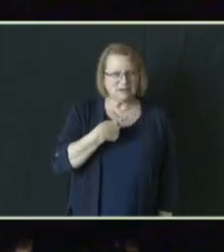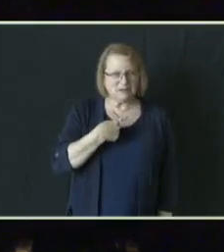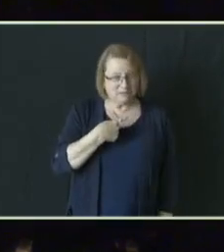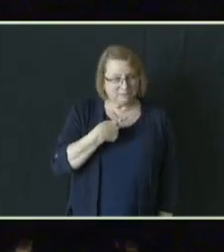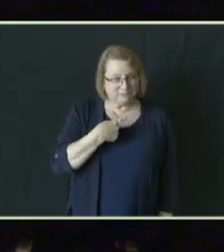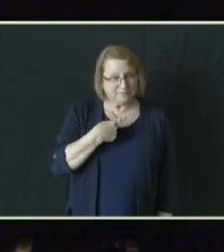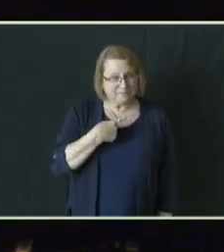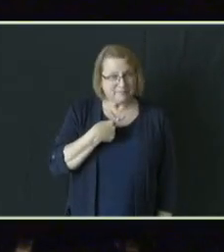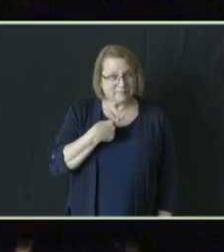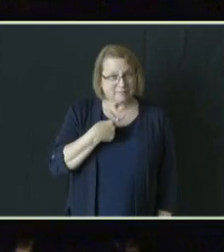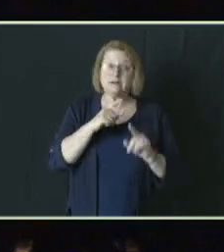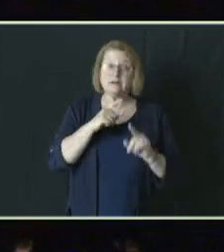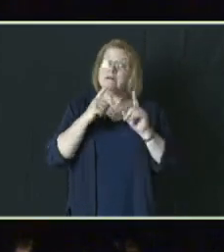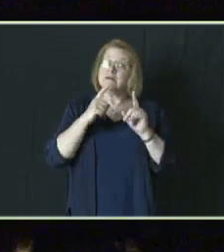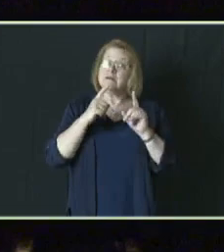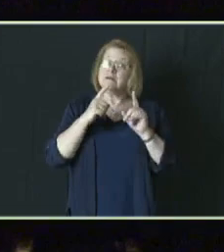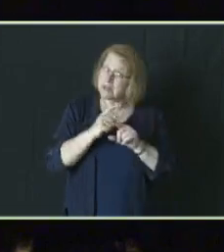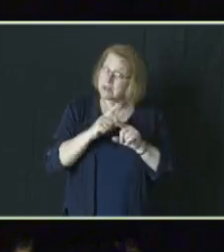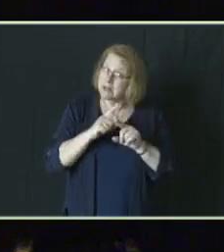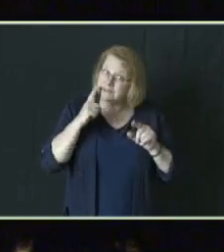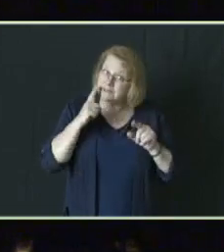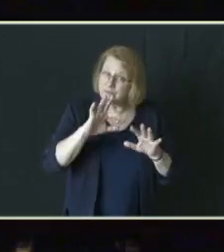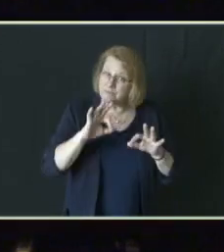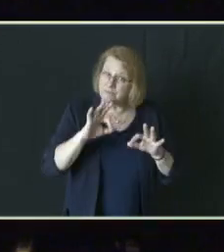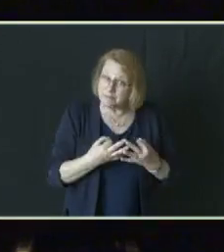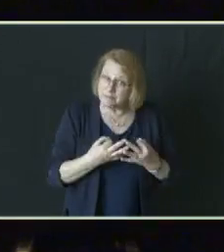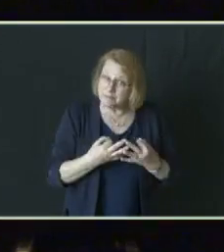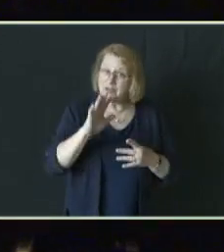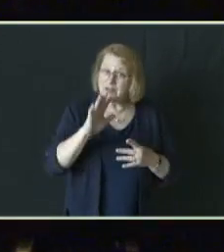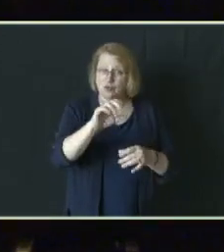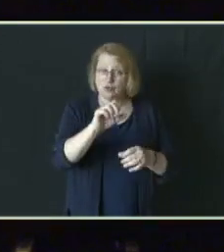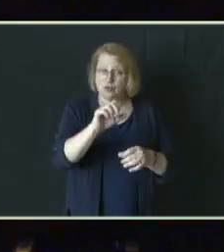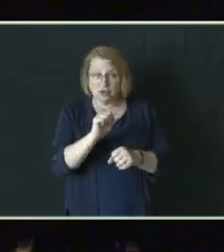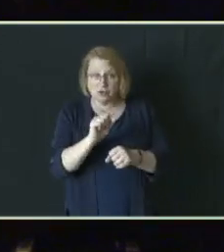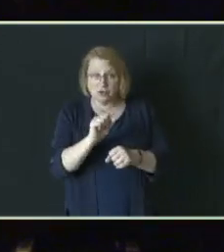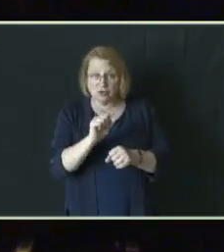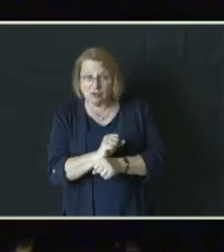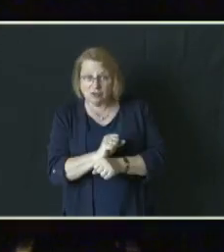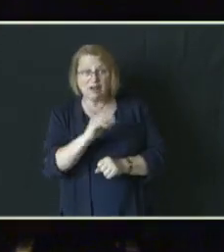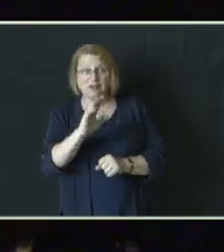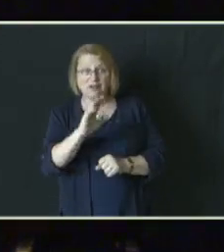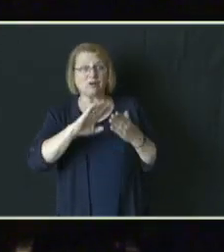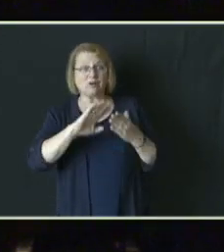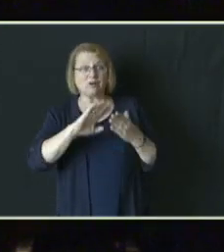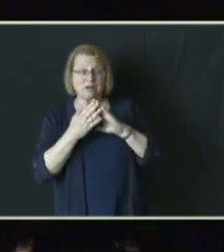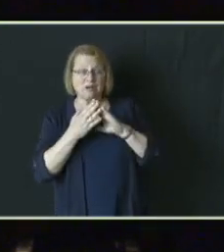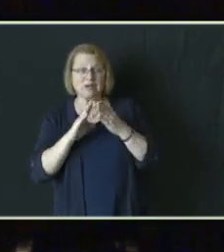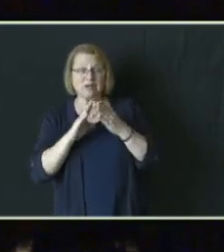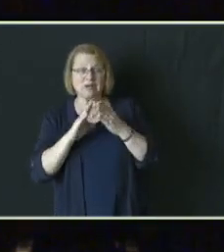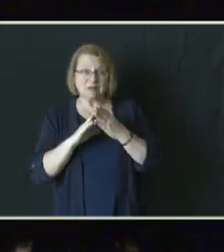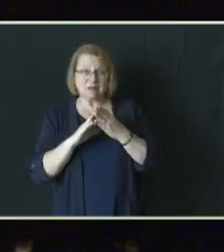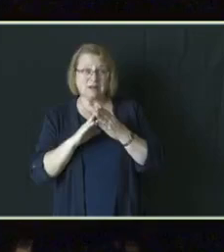to make a difference for your families, your career, and your community. The great Nelson Mandela